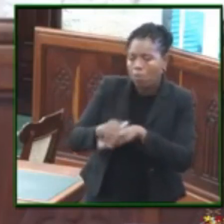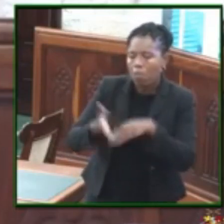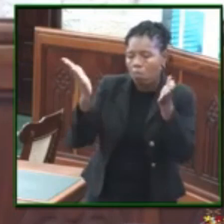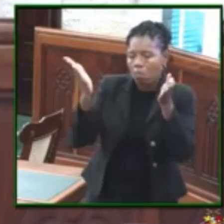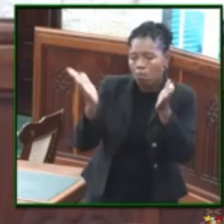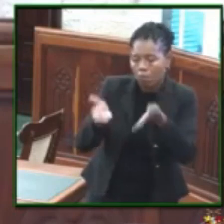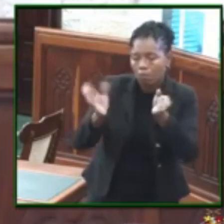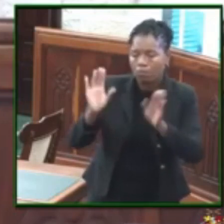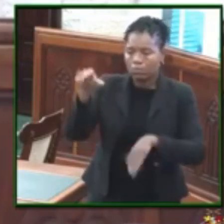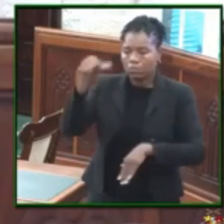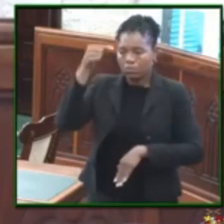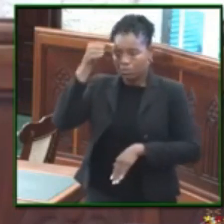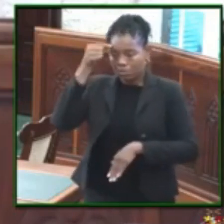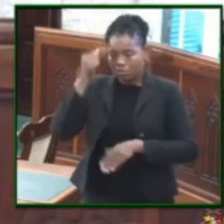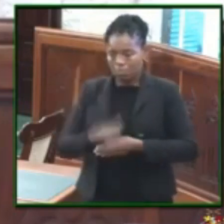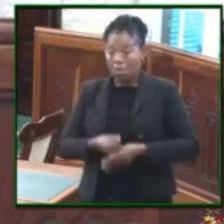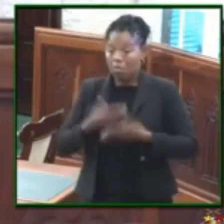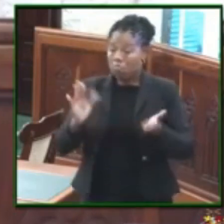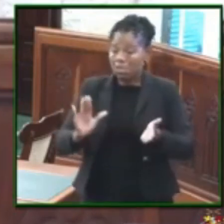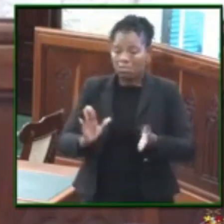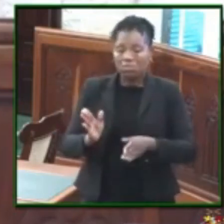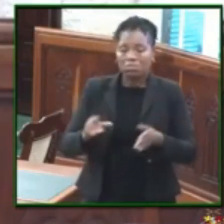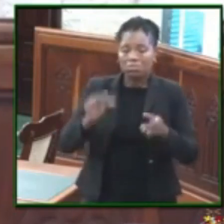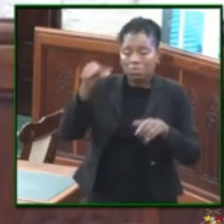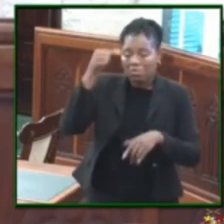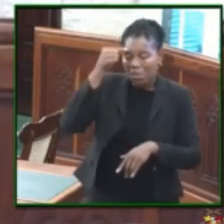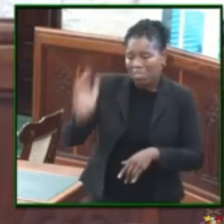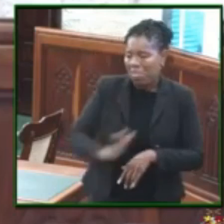this infallible government,